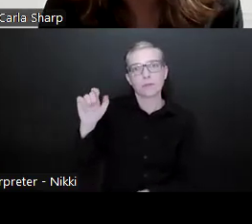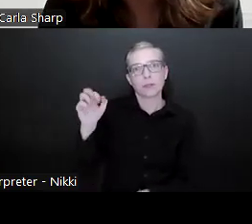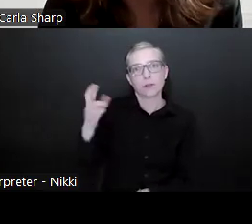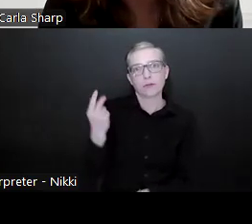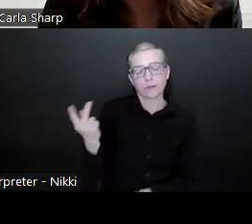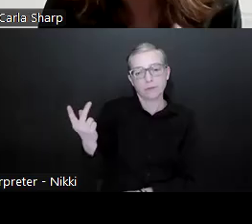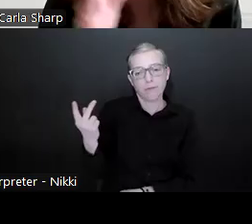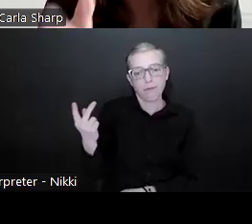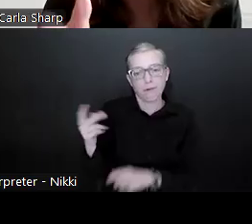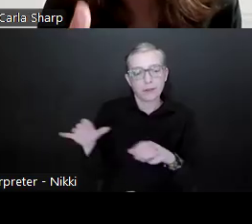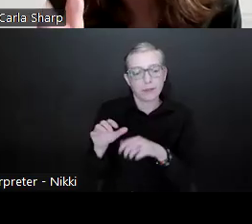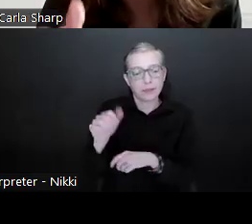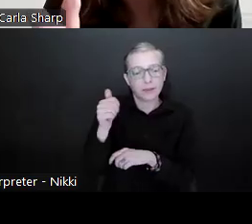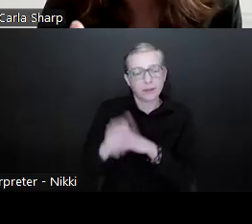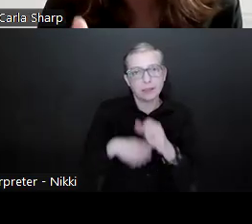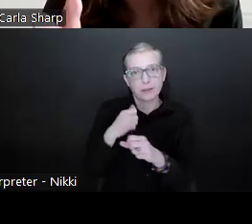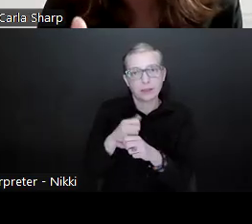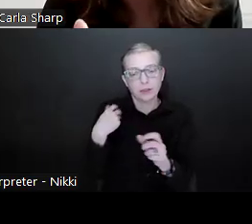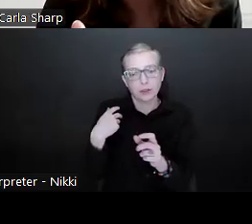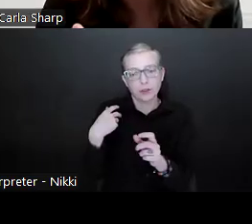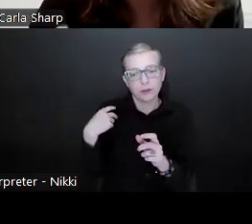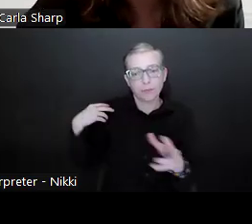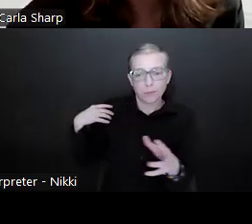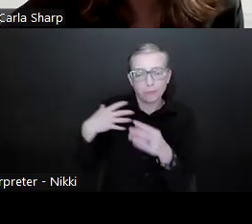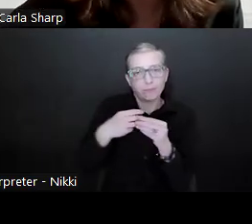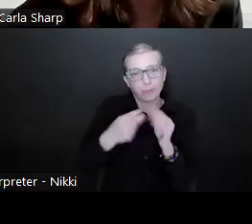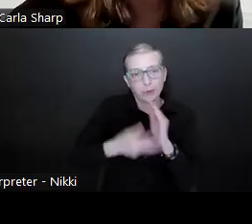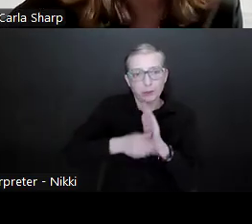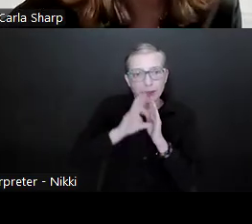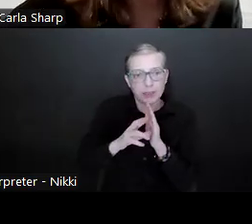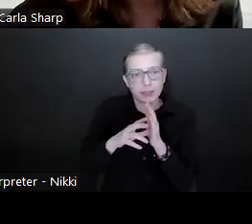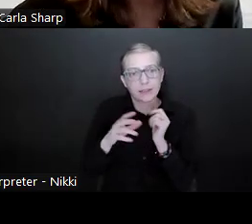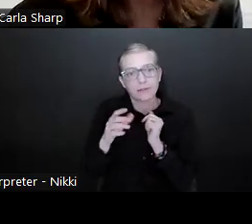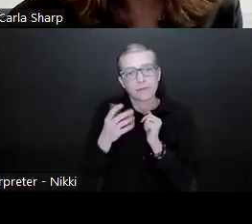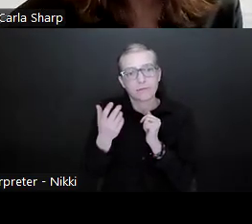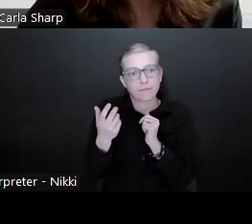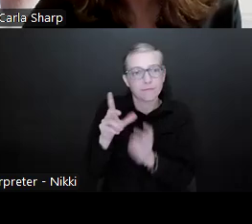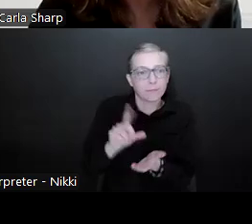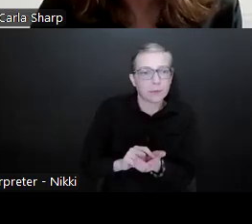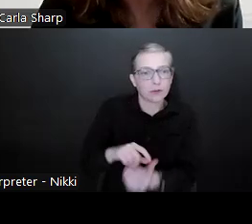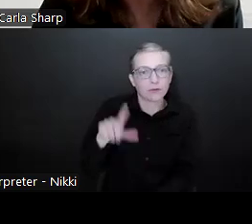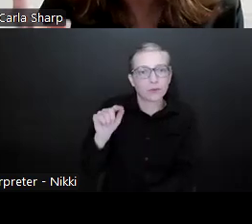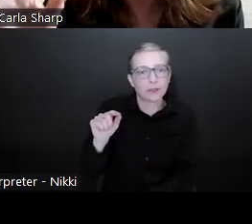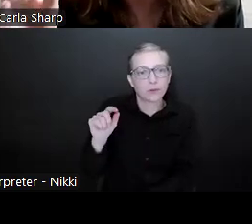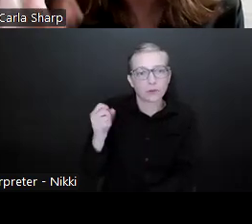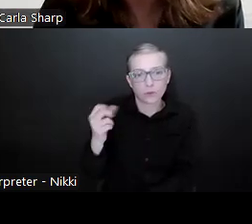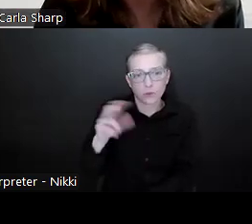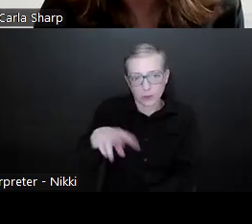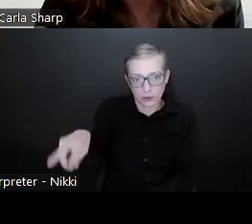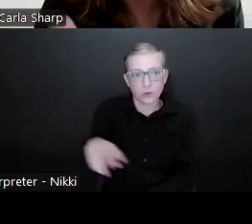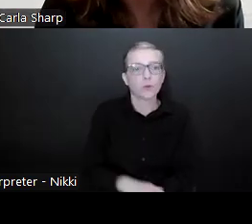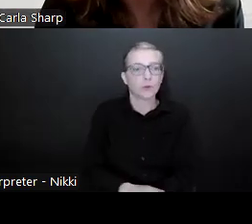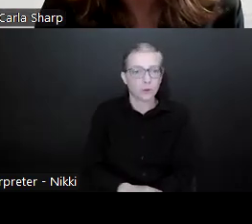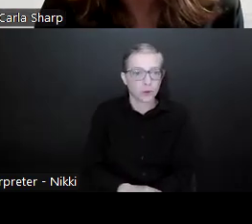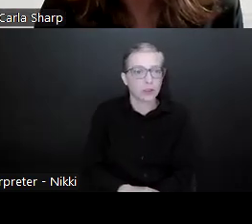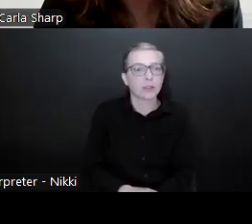in 2022. So it's a nice special issue in PDTRT if you want to go look at that. I did a specific review